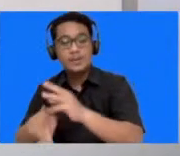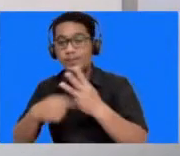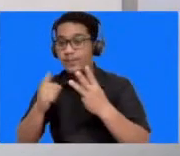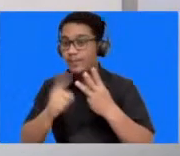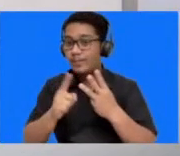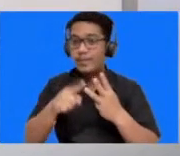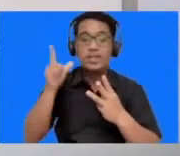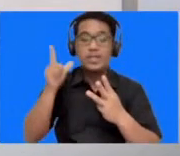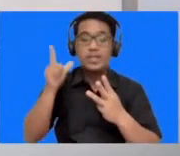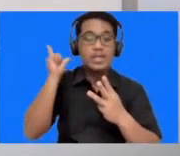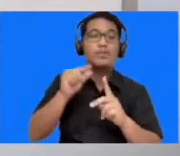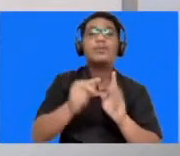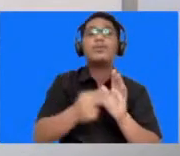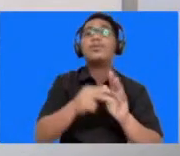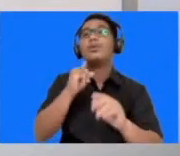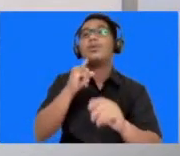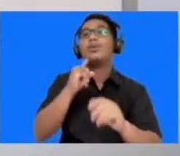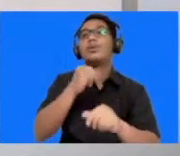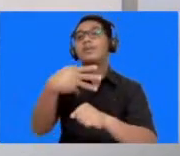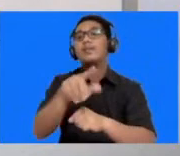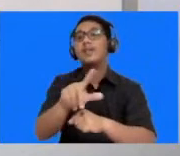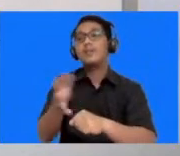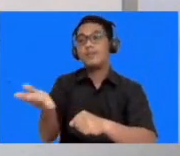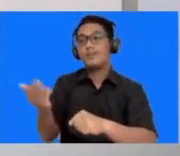and join this group photo session.